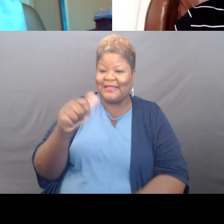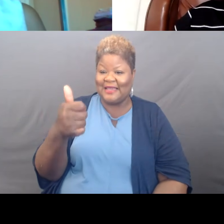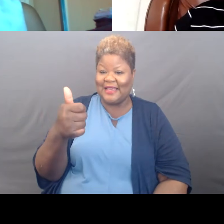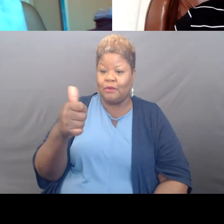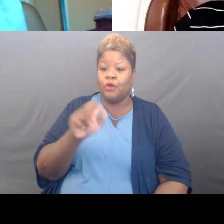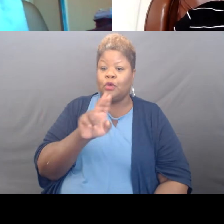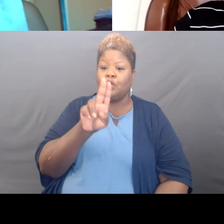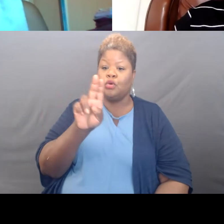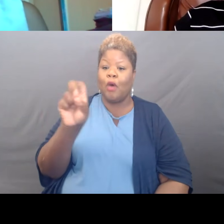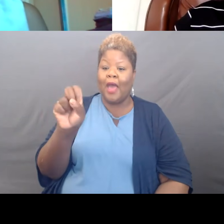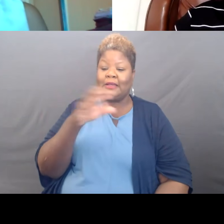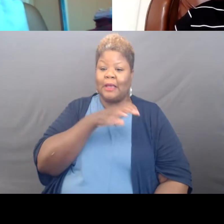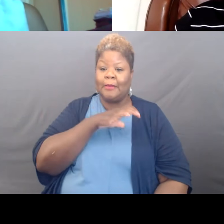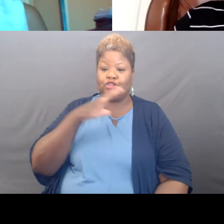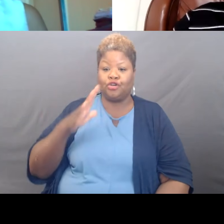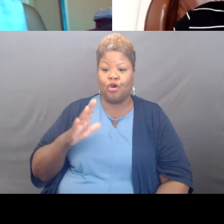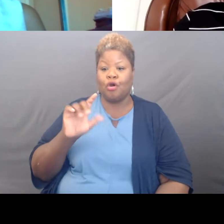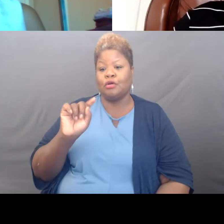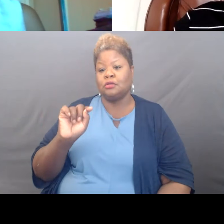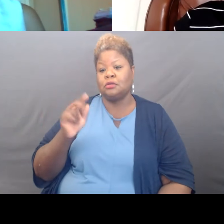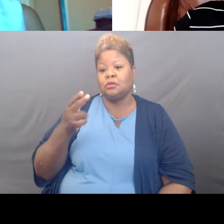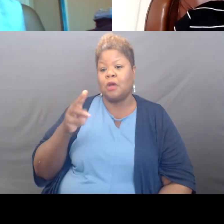U.S. Commissioner Thomas Hicks